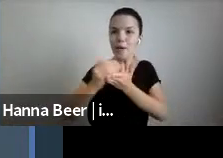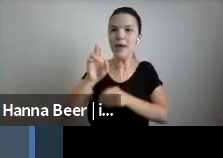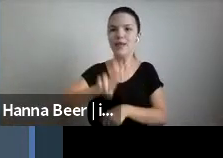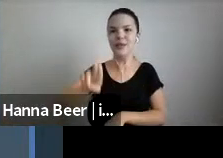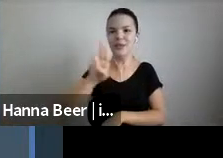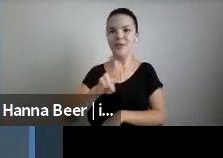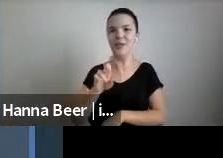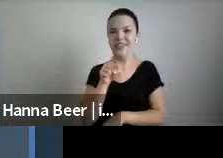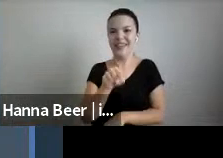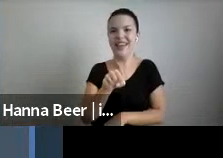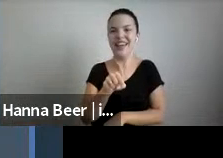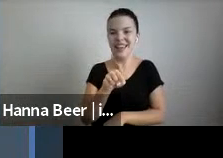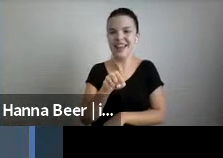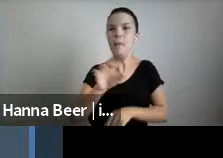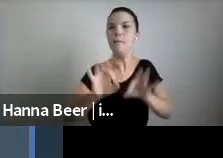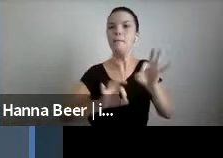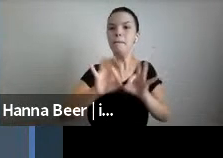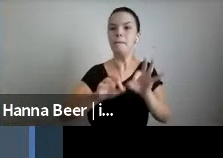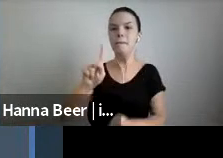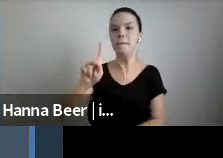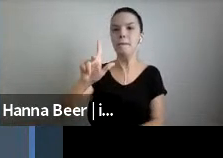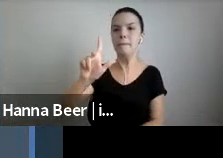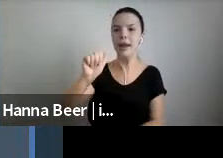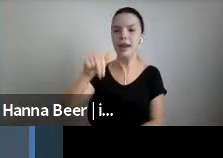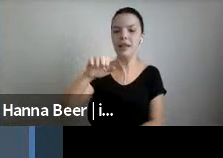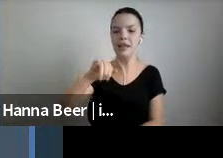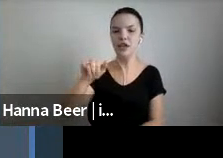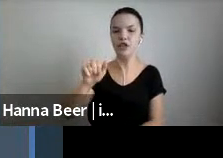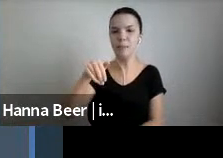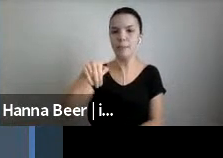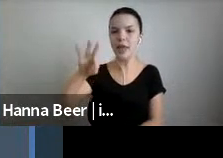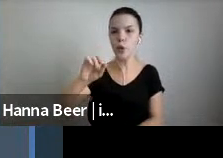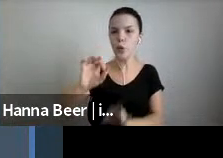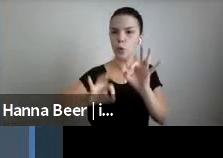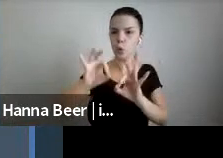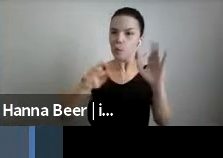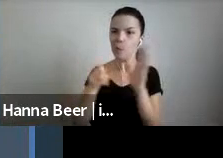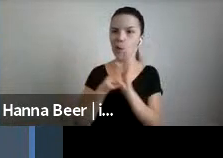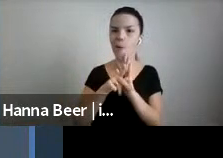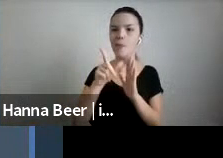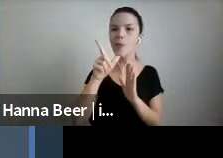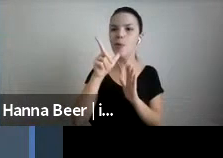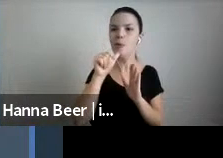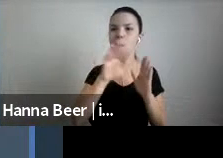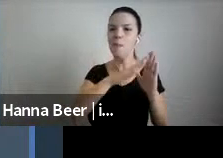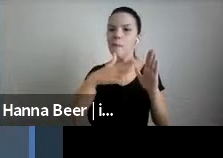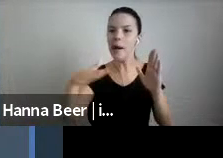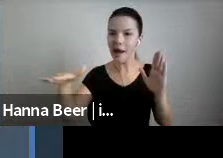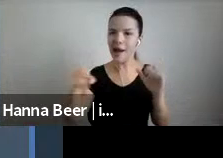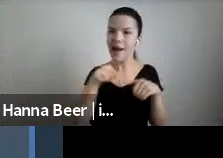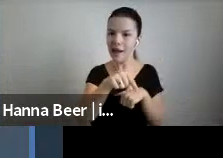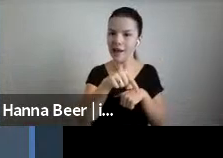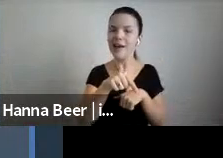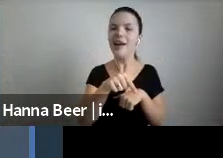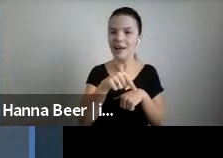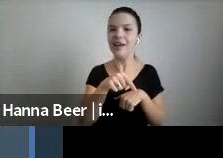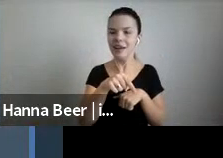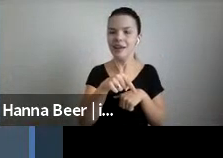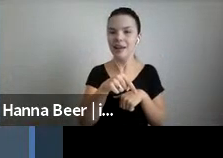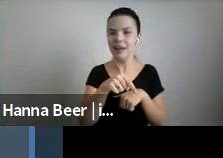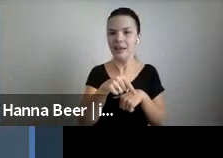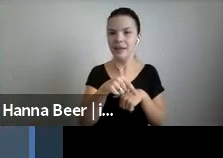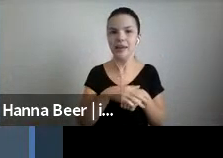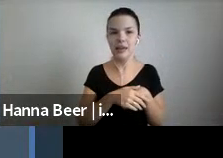already using marine spatial planning for their activities in nearshore to the